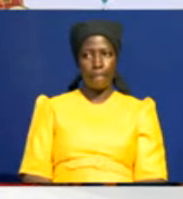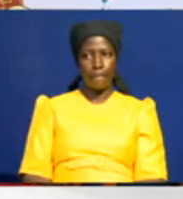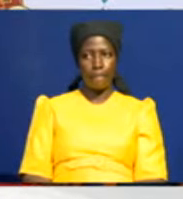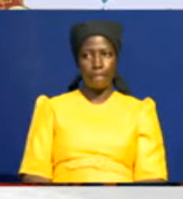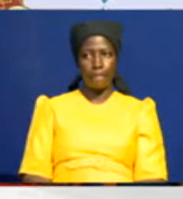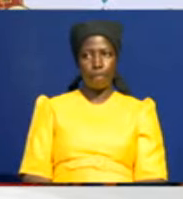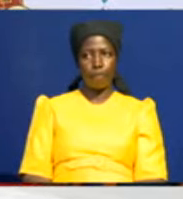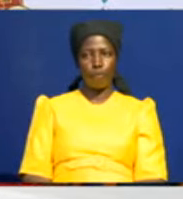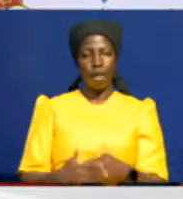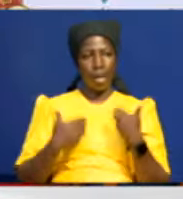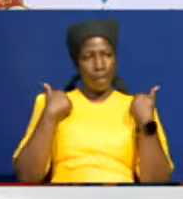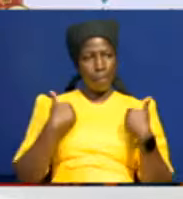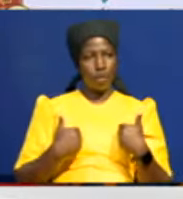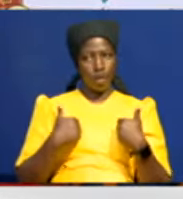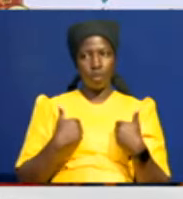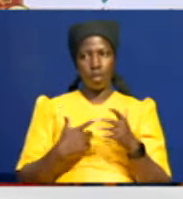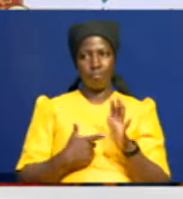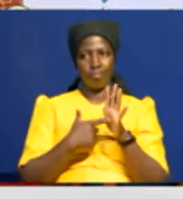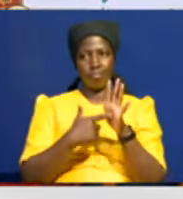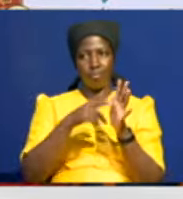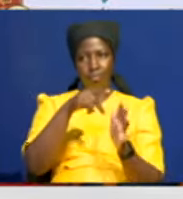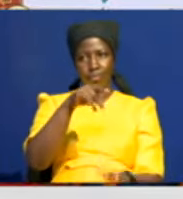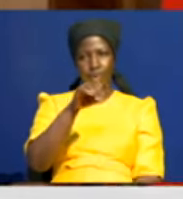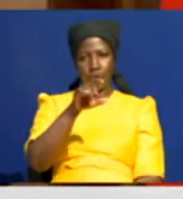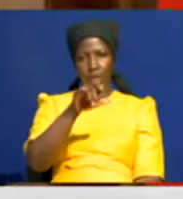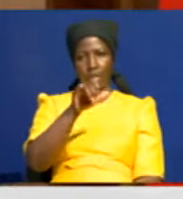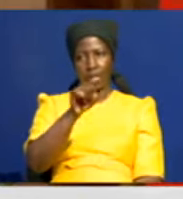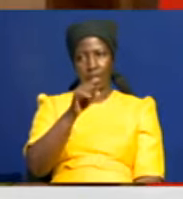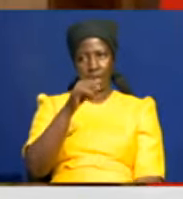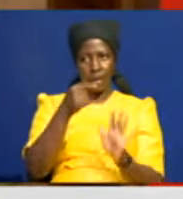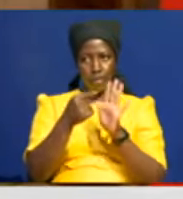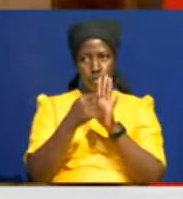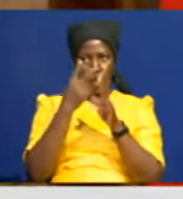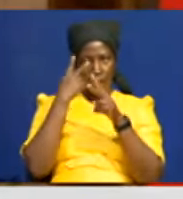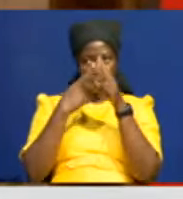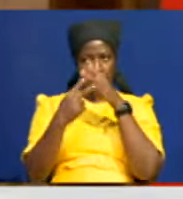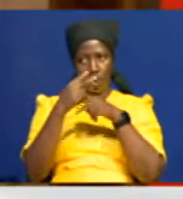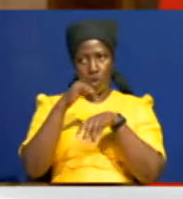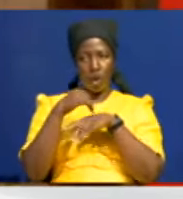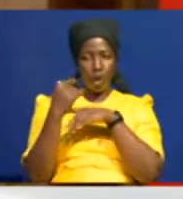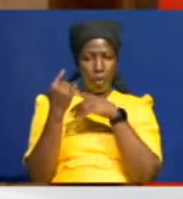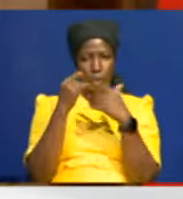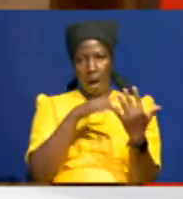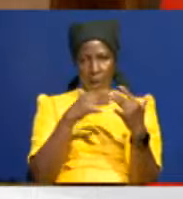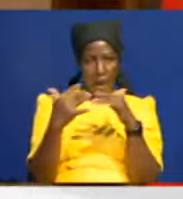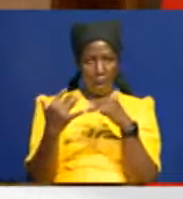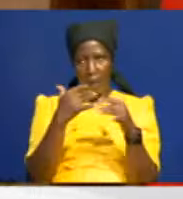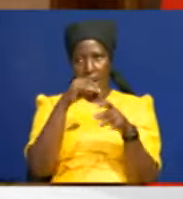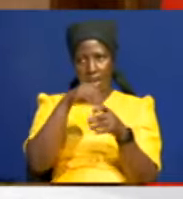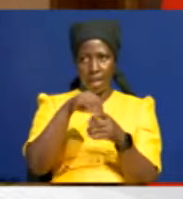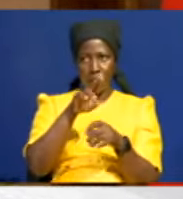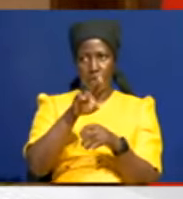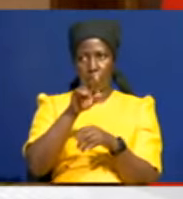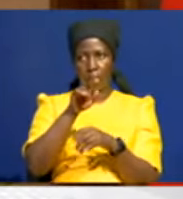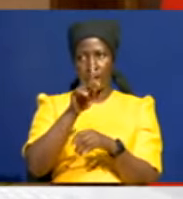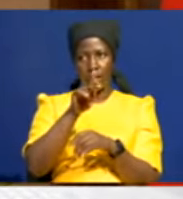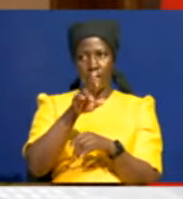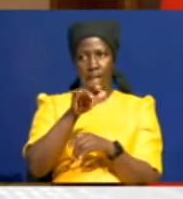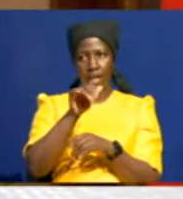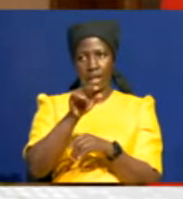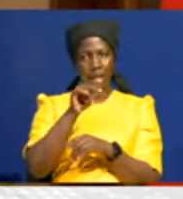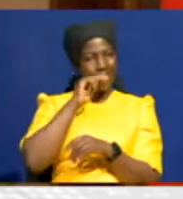I was not really presenting the Polish point of view in terms of the war in Ukraine, in terms of the Russian aggression against Ukraine.